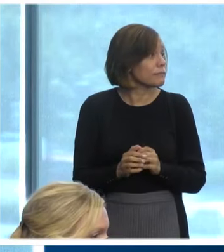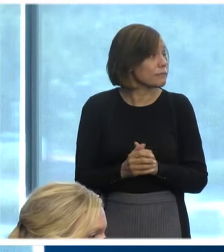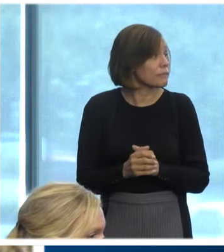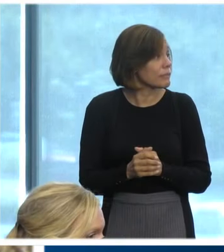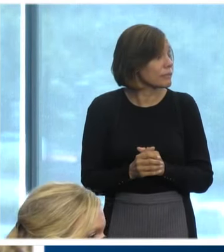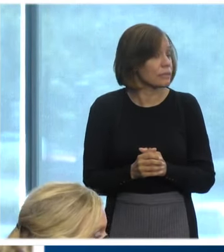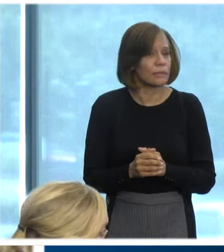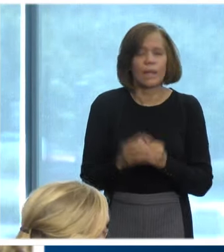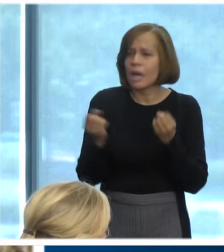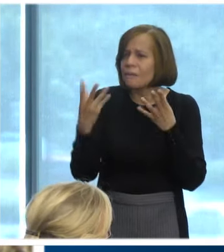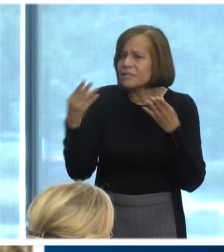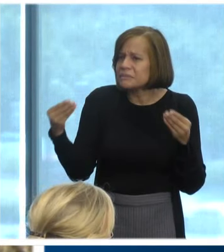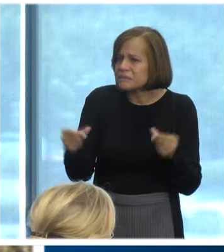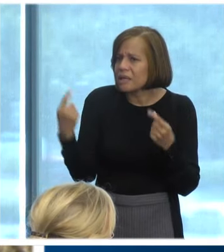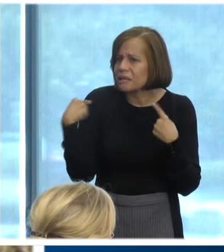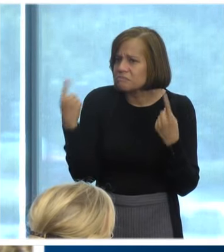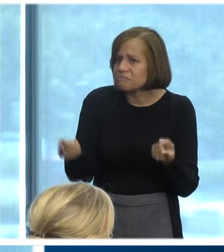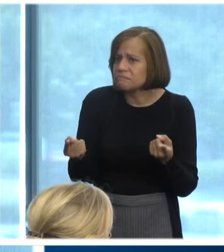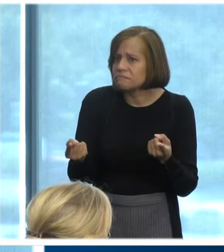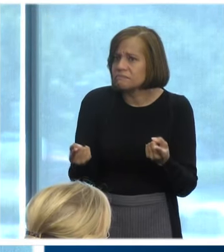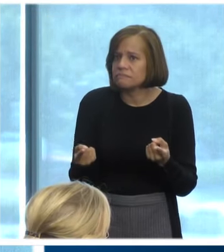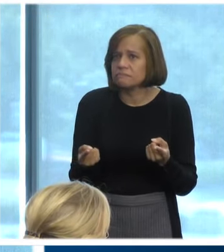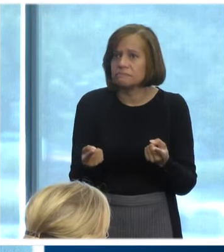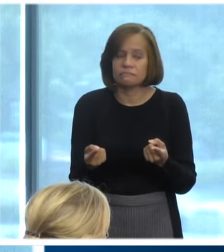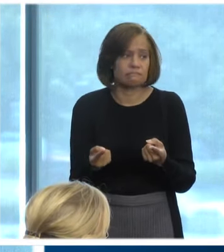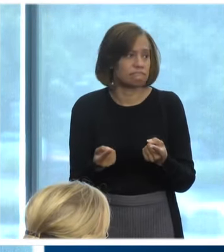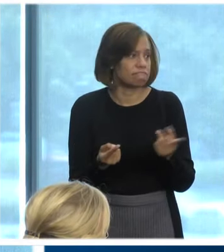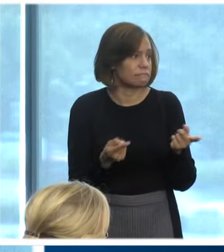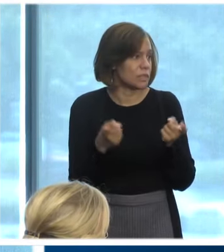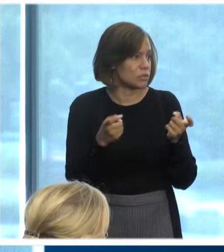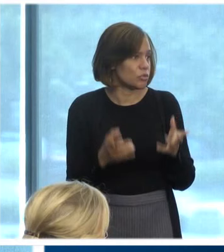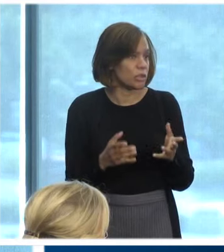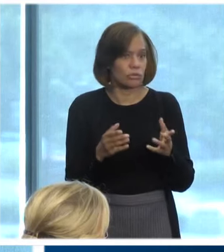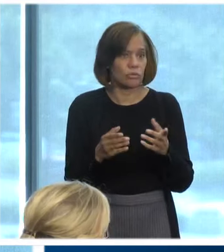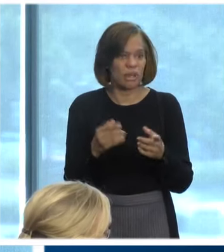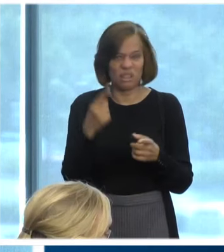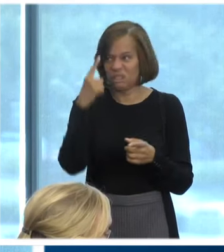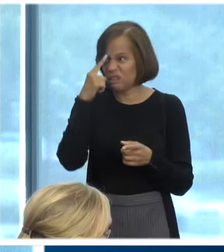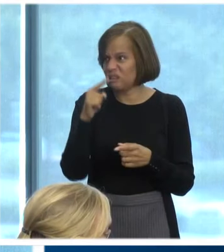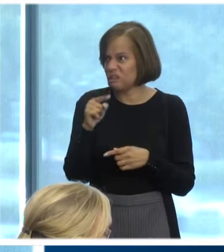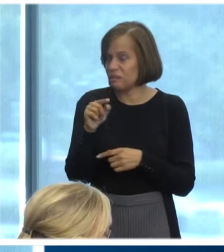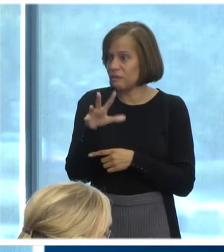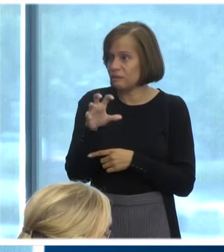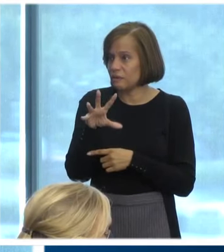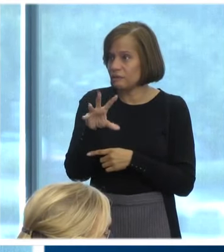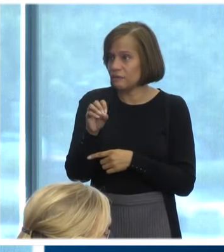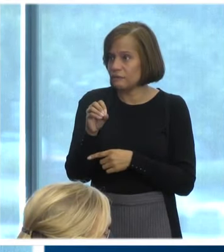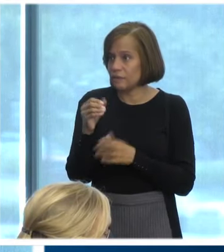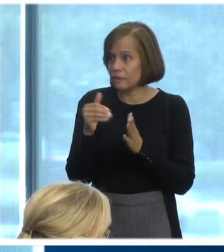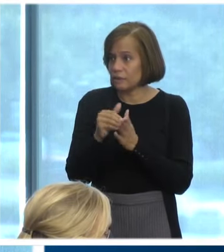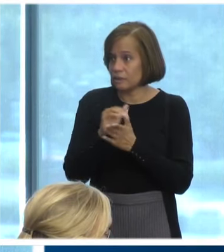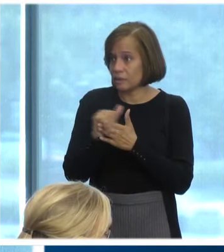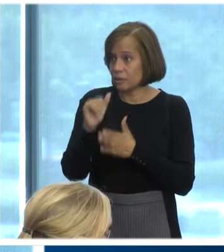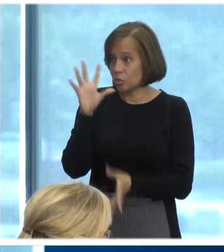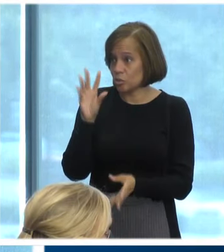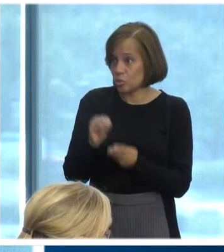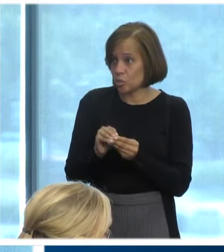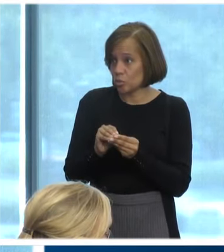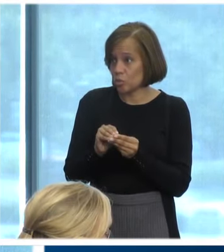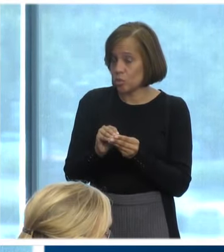How much has been spent to this point, sir? I'll leave that to Director or Chief. I think it's a $550,000 total, is that